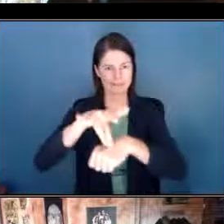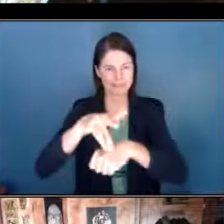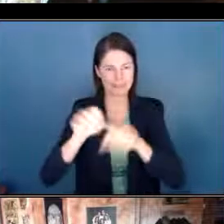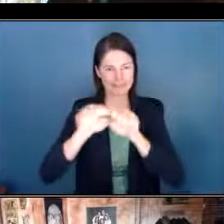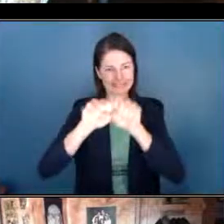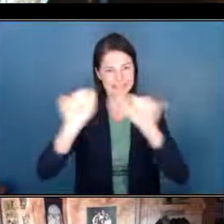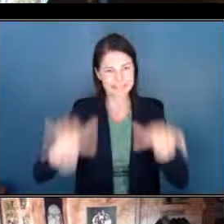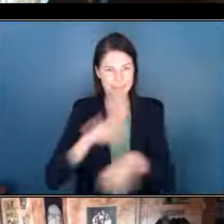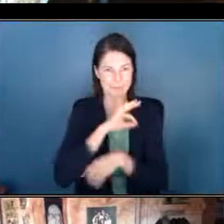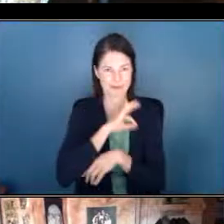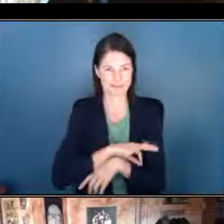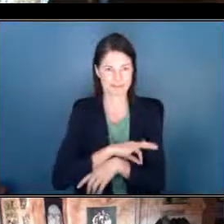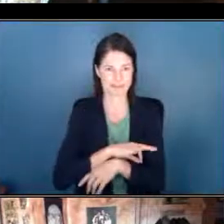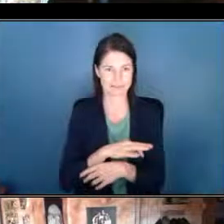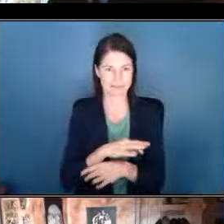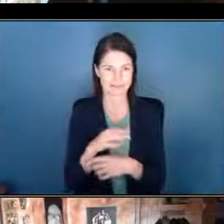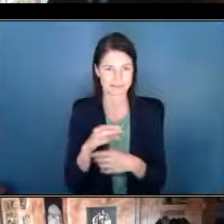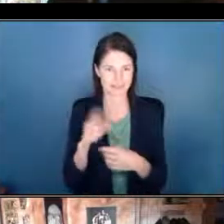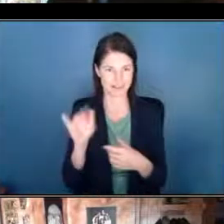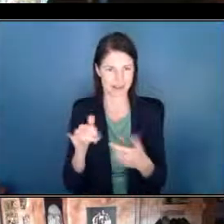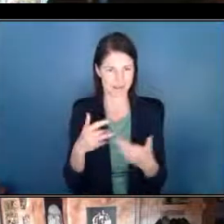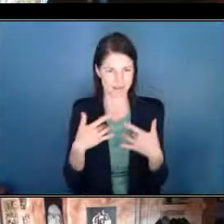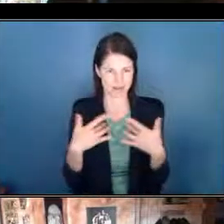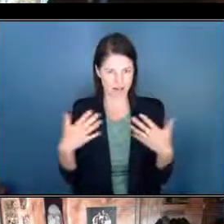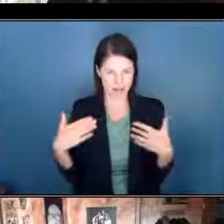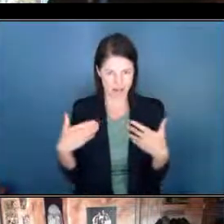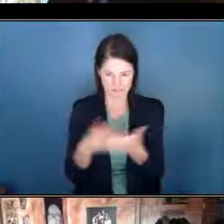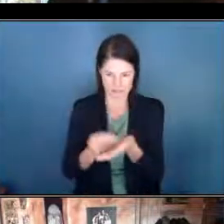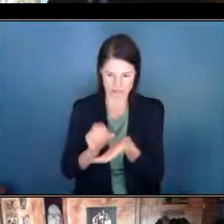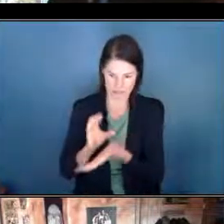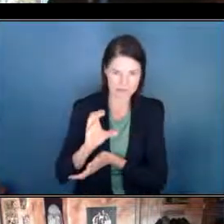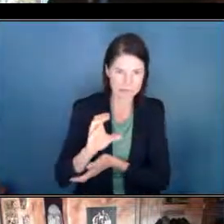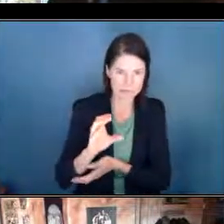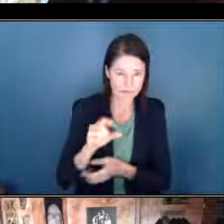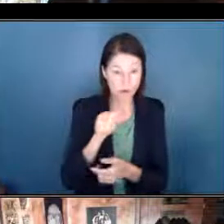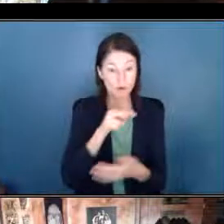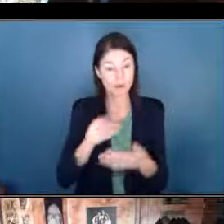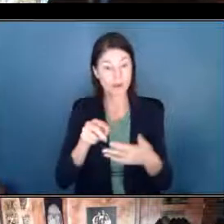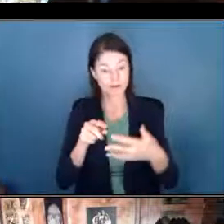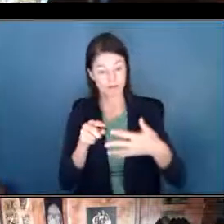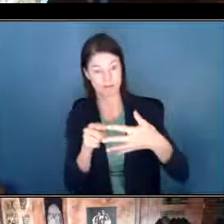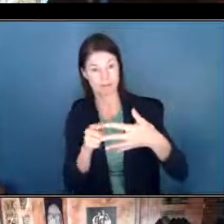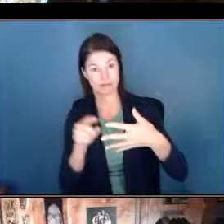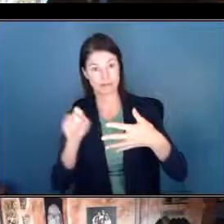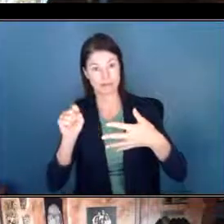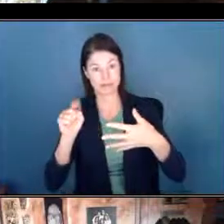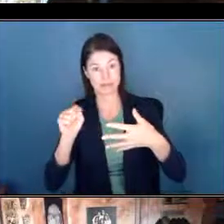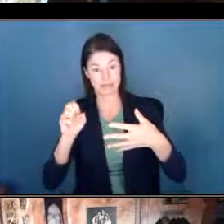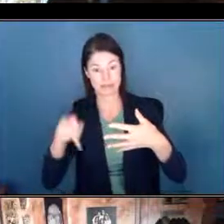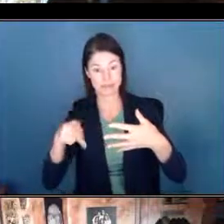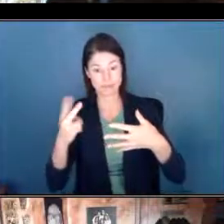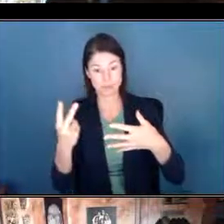we're not reaching. And that's one of the reasons why when you go to step 2, I've been focusing so much on your CASP.